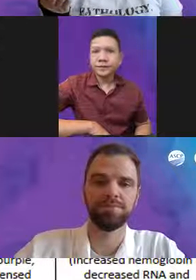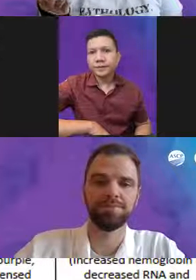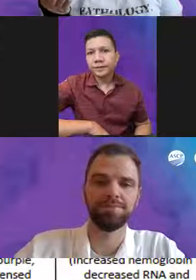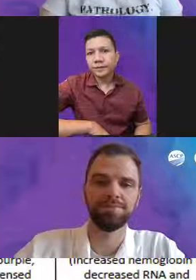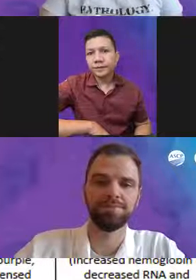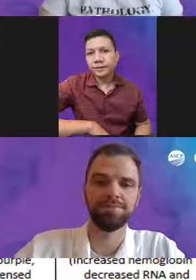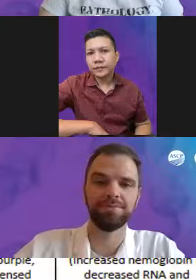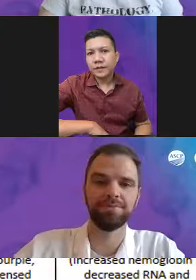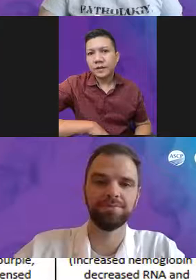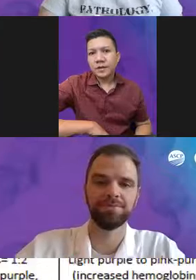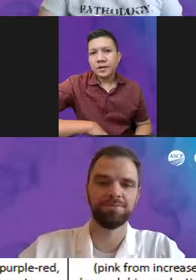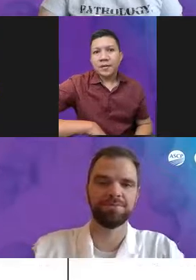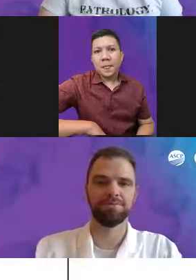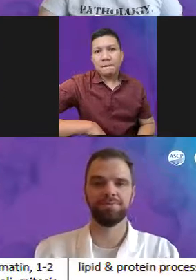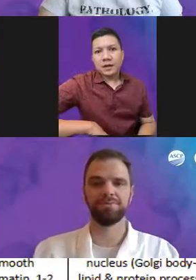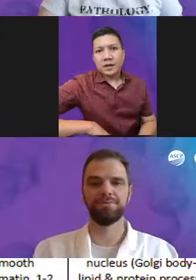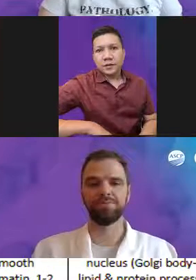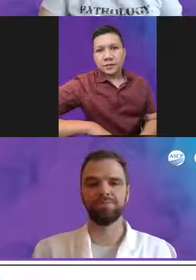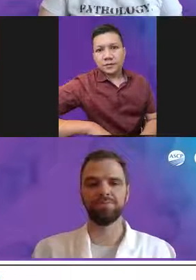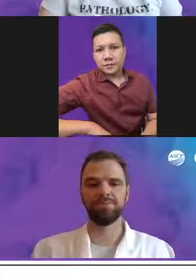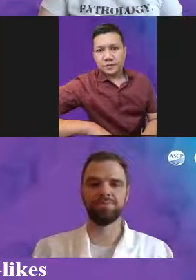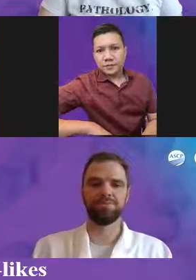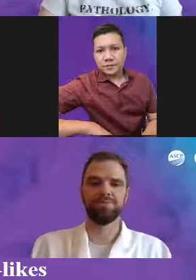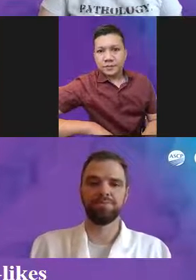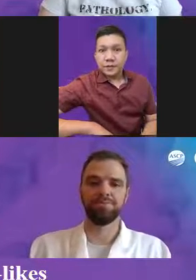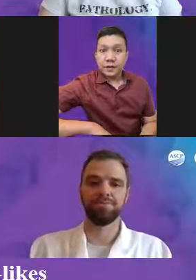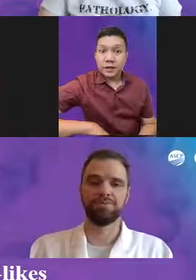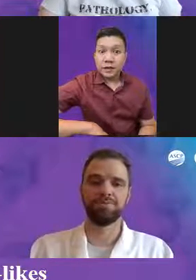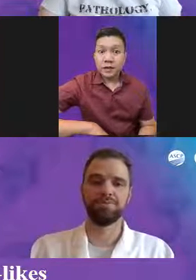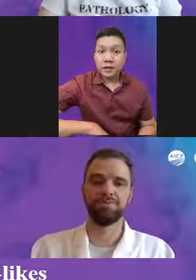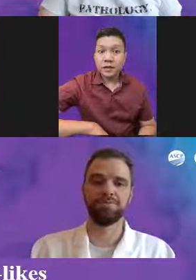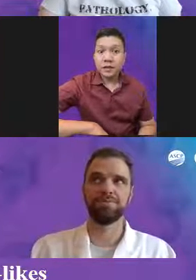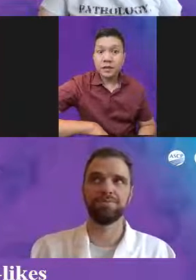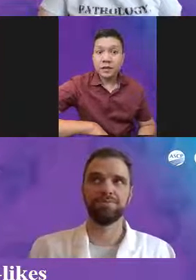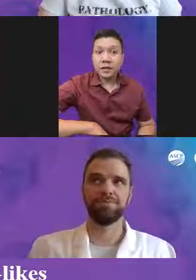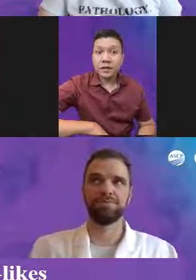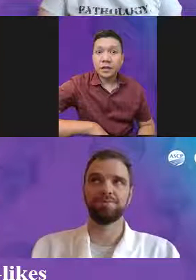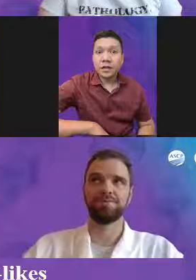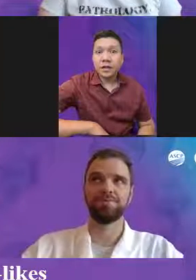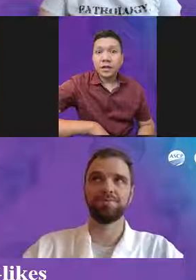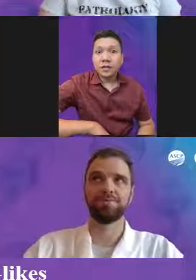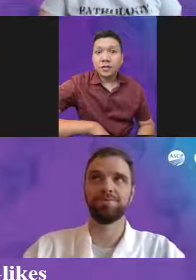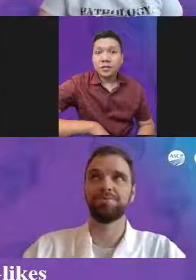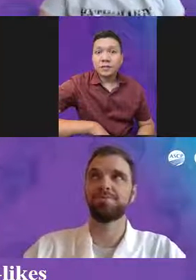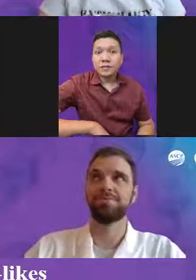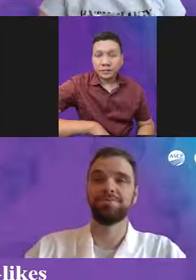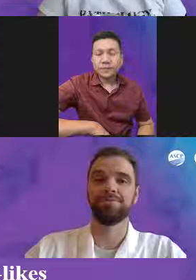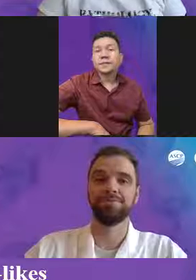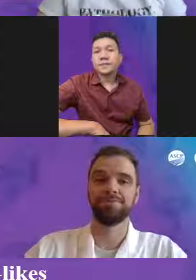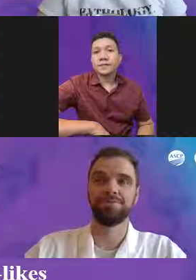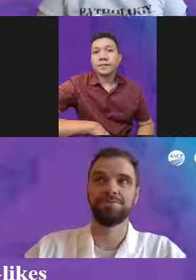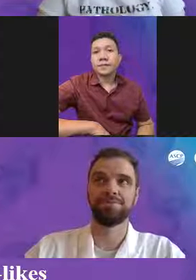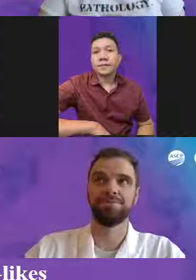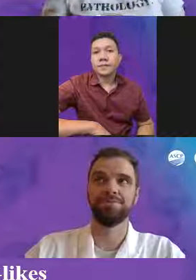as Carlo was talking up here about the self transmembrane proteins, like your blood